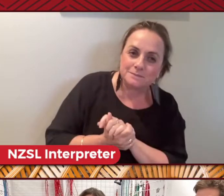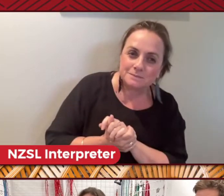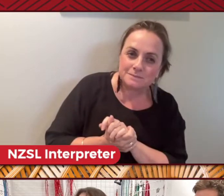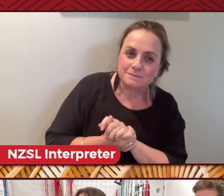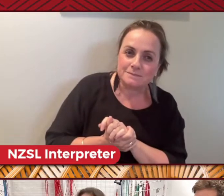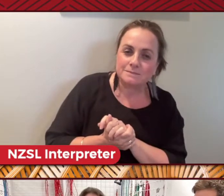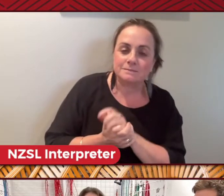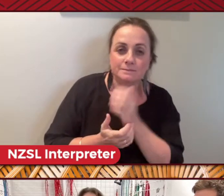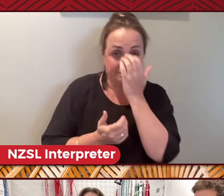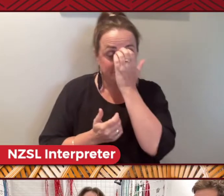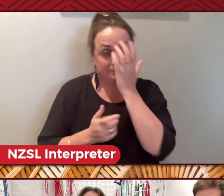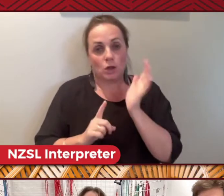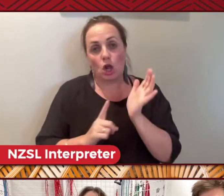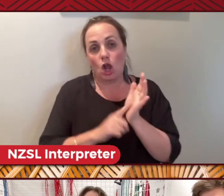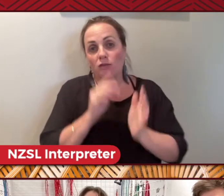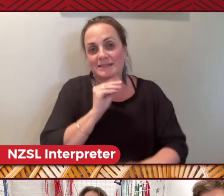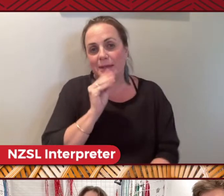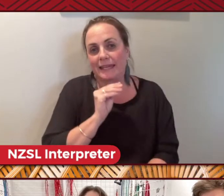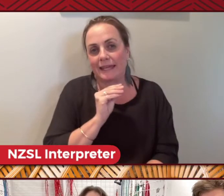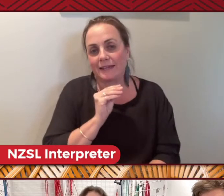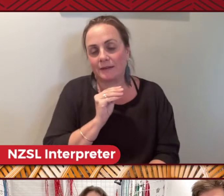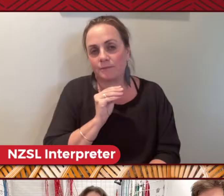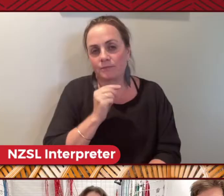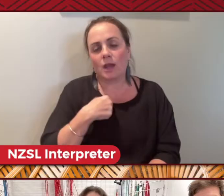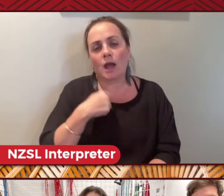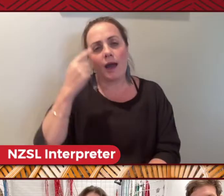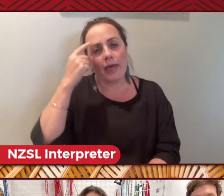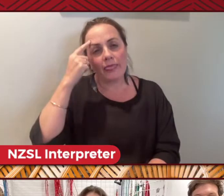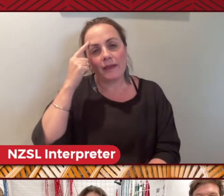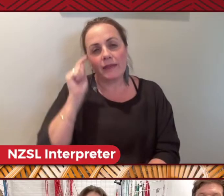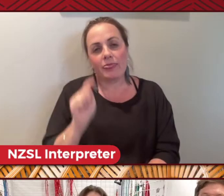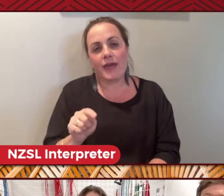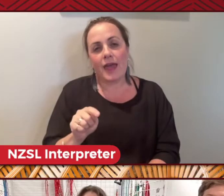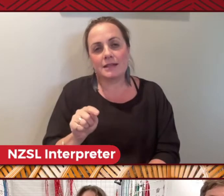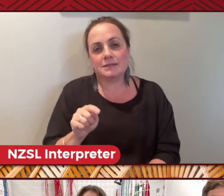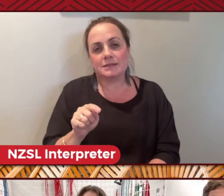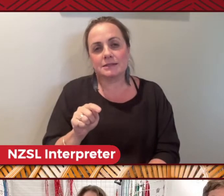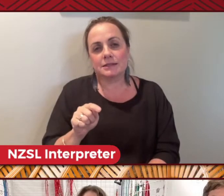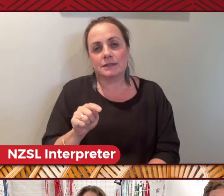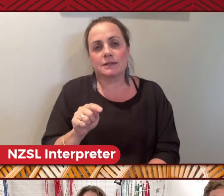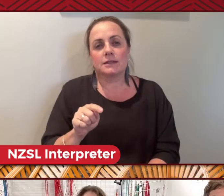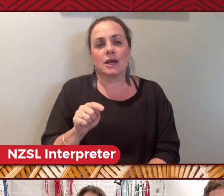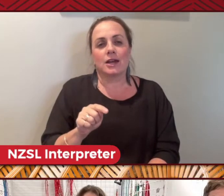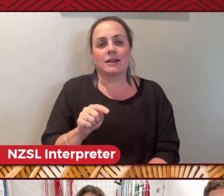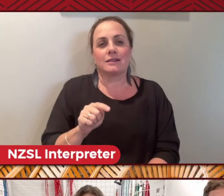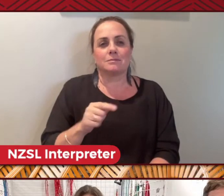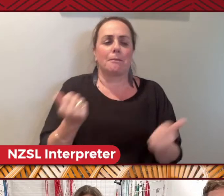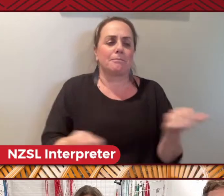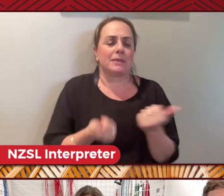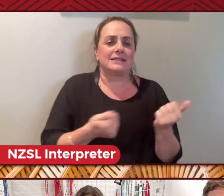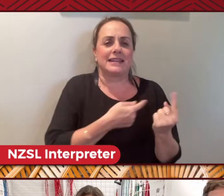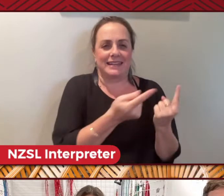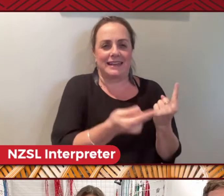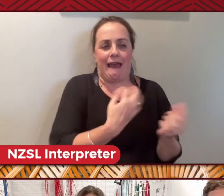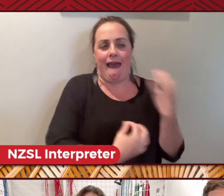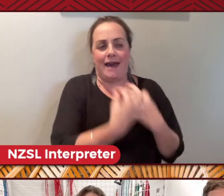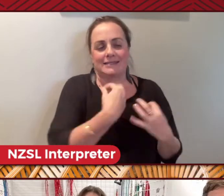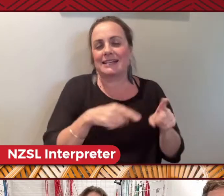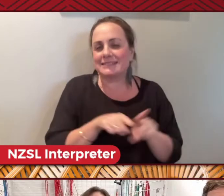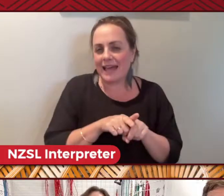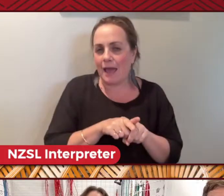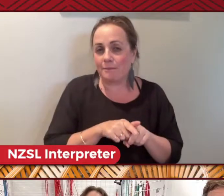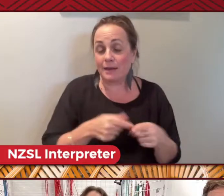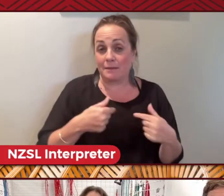So probably Lauren speaking. I think that's a reasonable and very common concern and question that we get. And myself